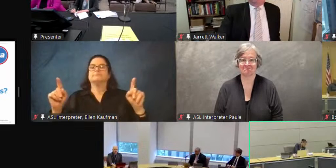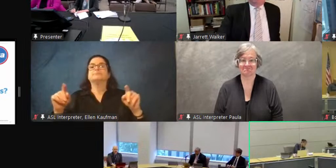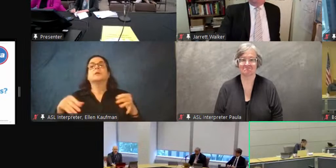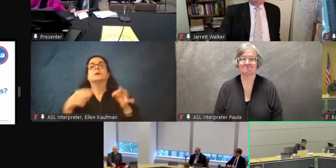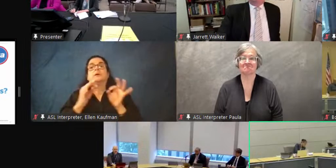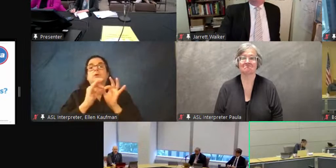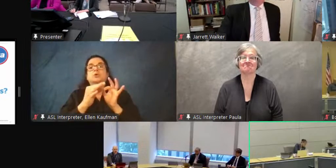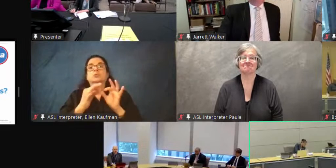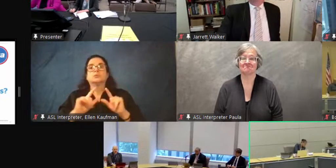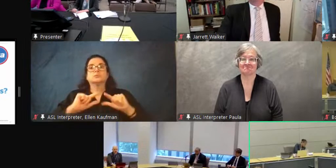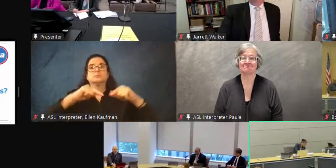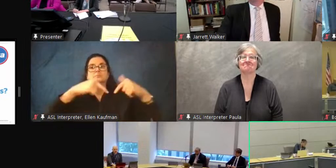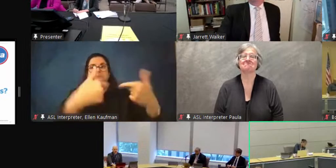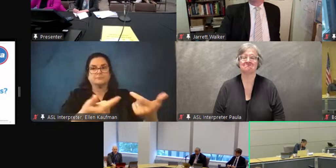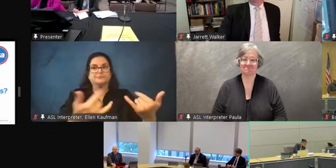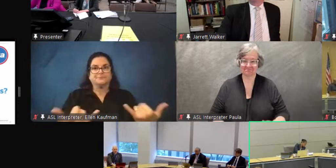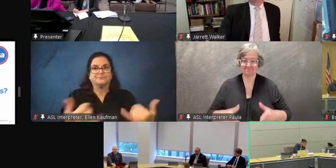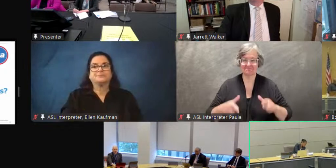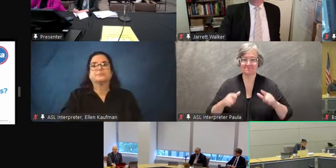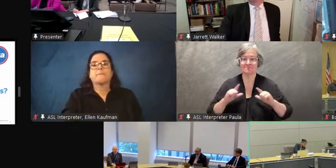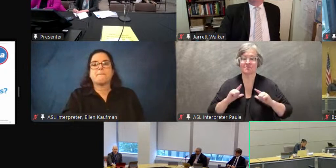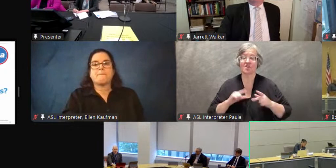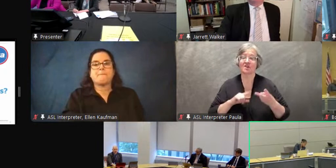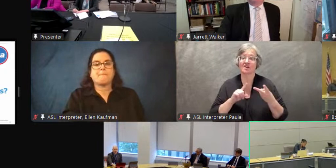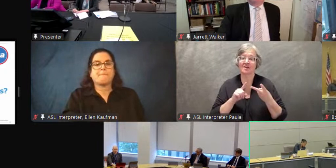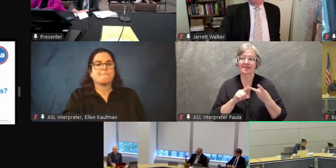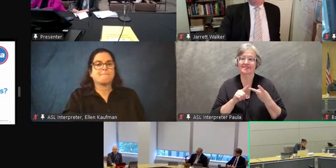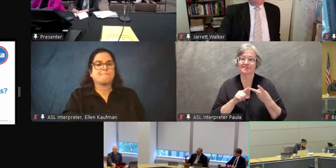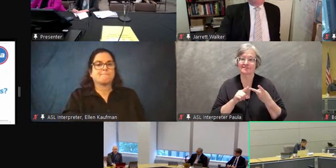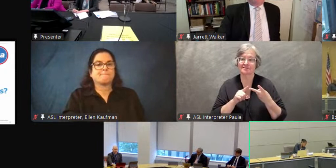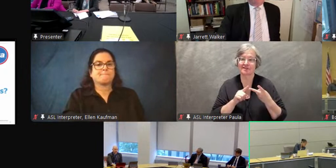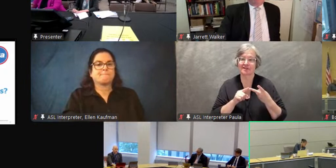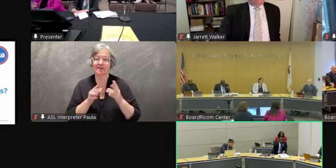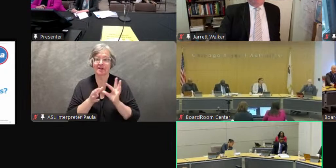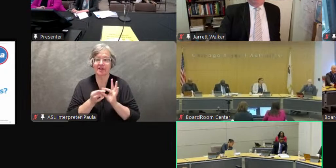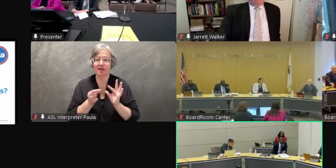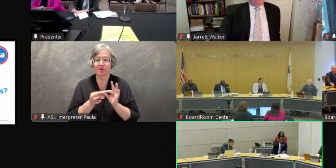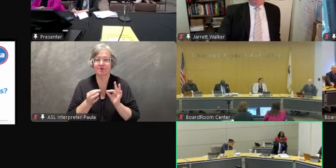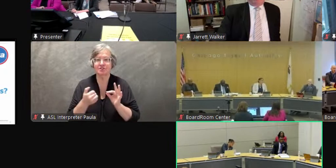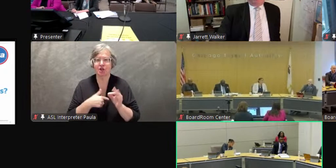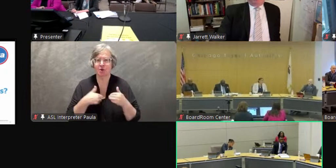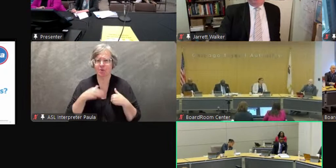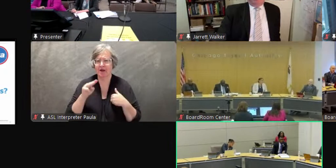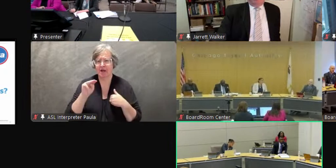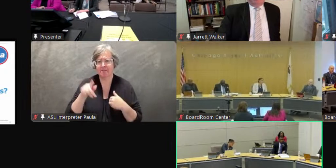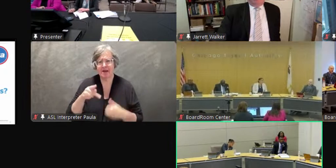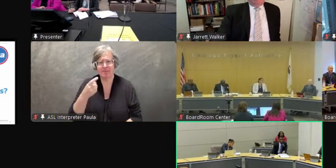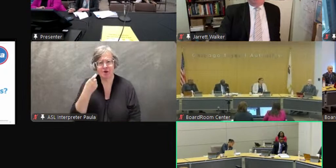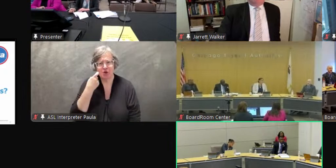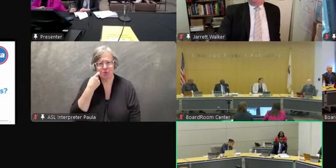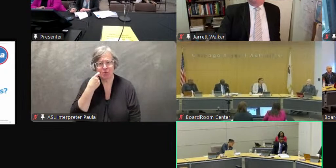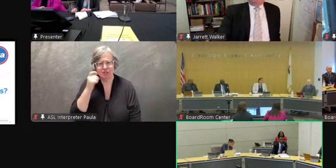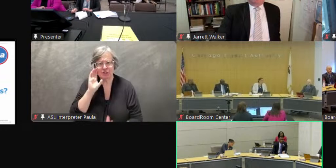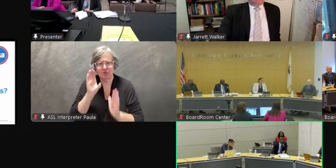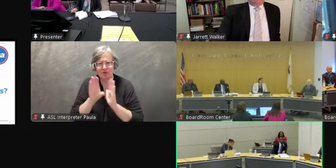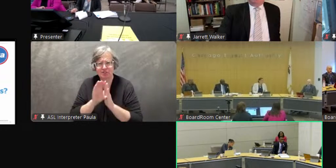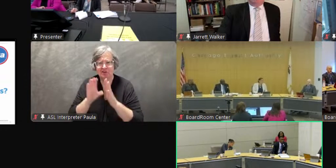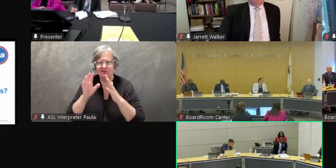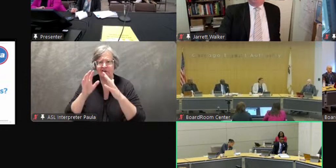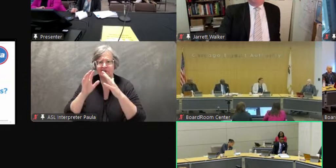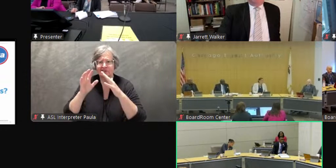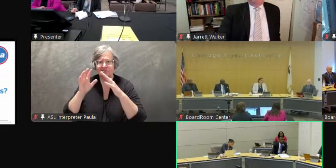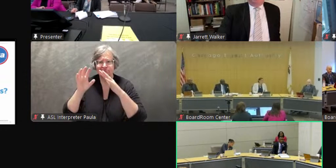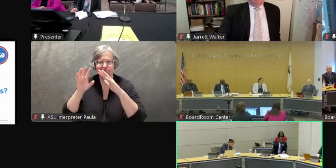comment would be, there is this other map where we show more recently the dismantling of